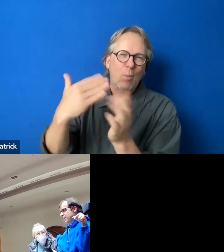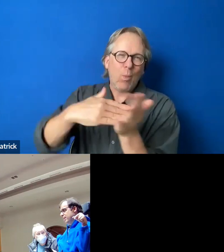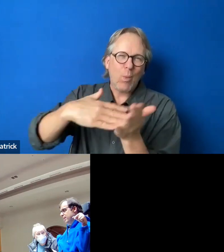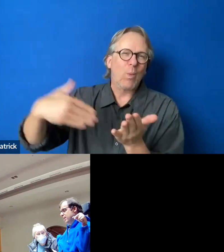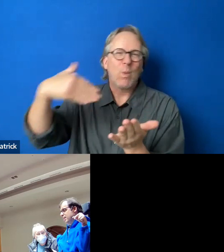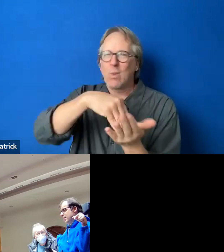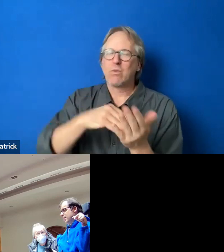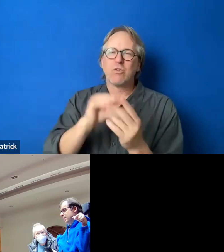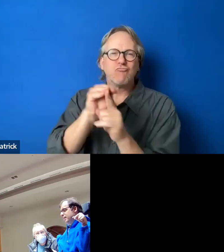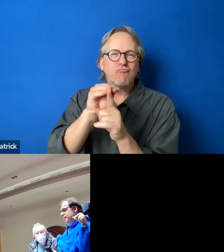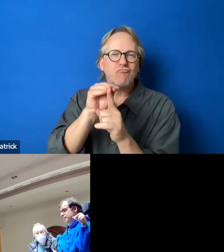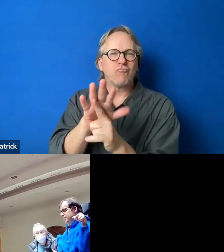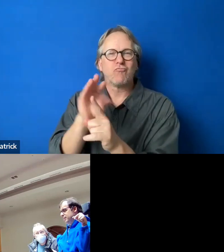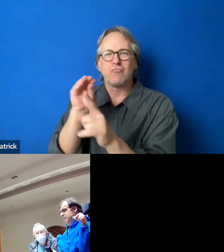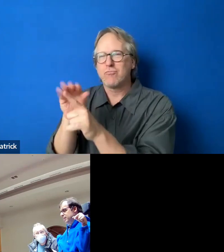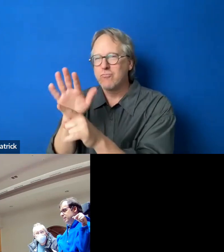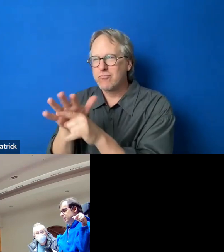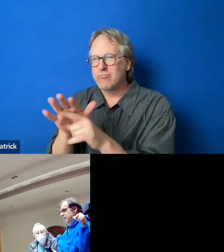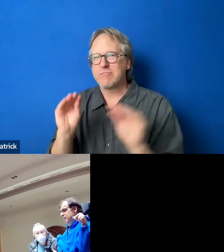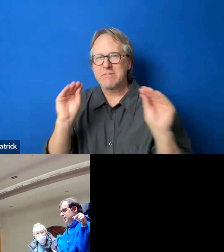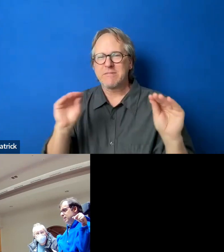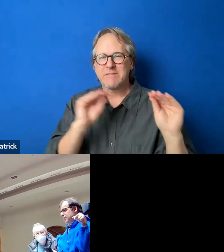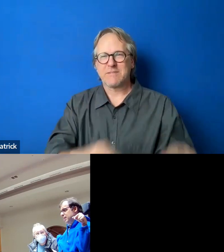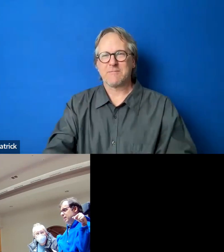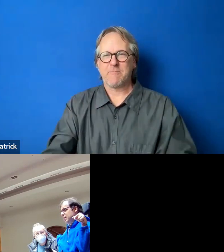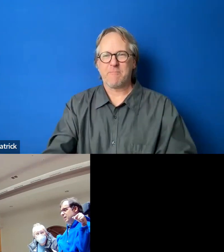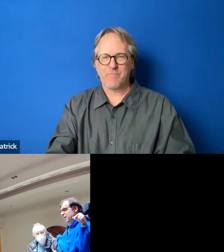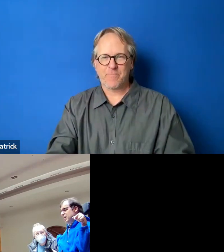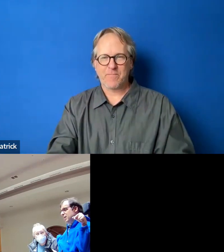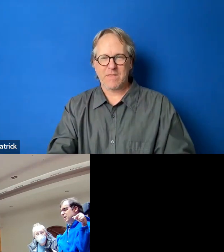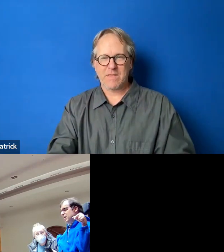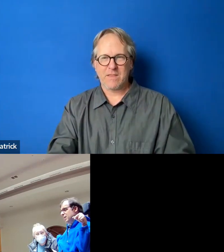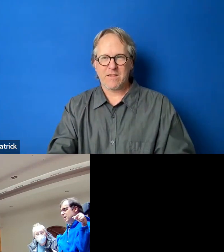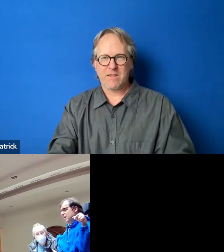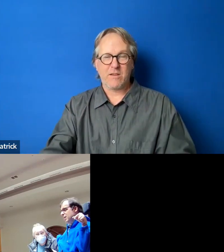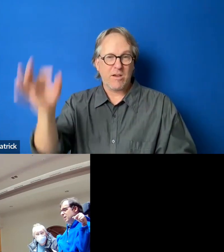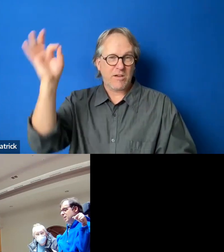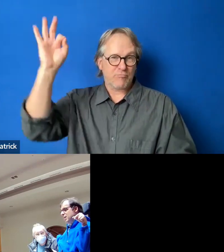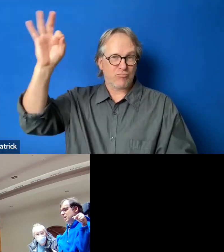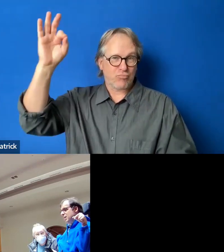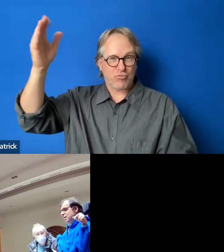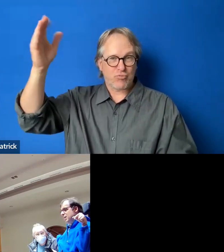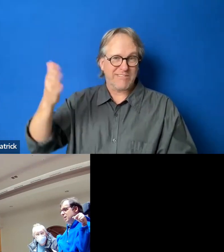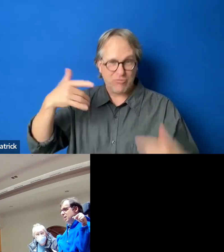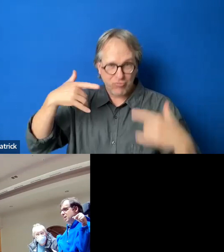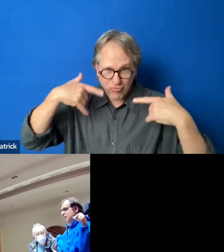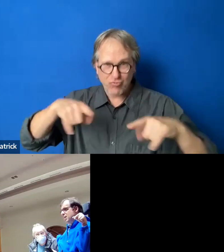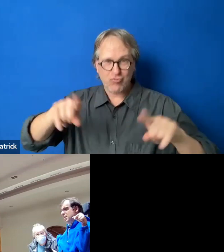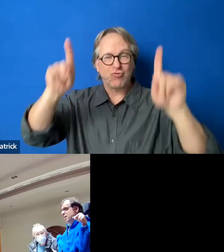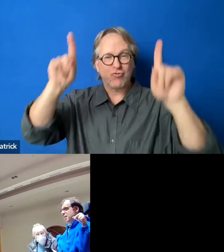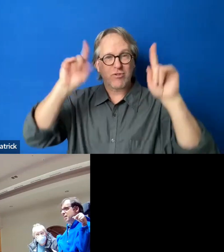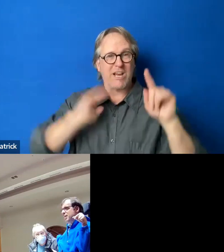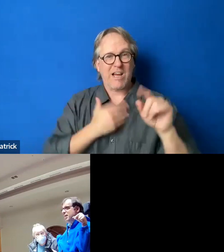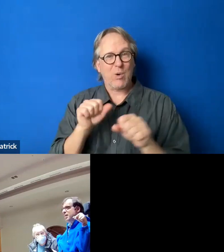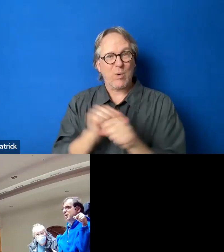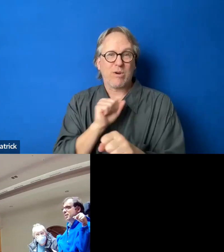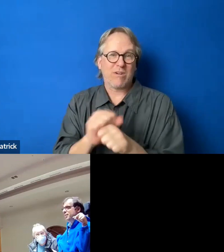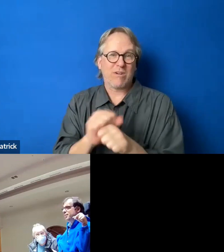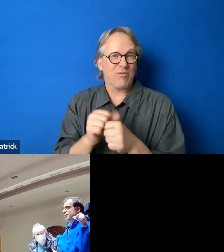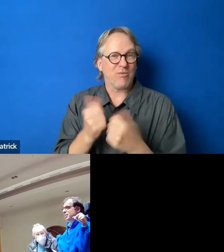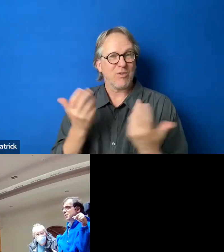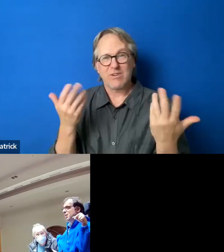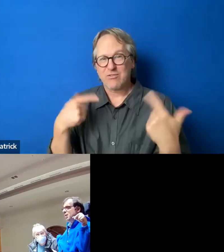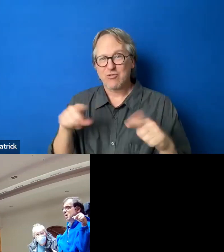Maybe preach about it. Maybe preach about it as part of the work that we're doing